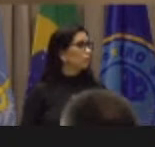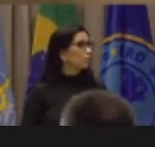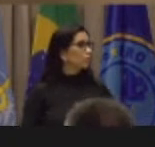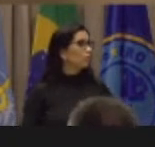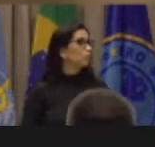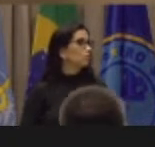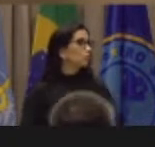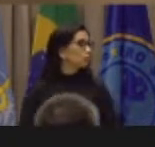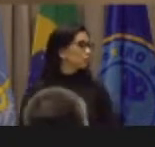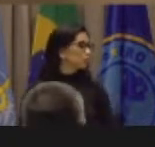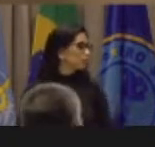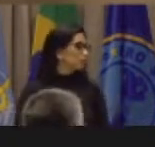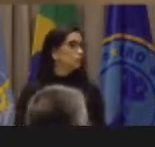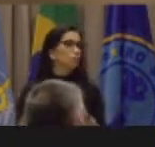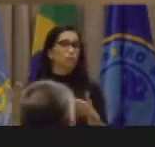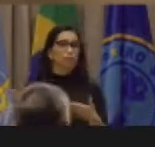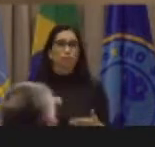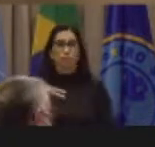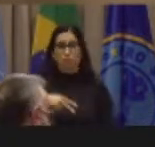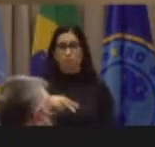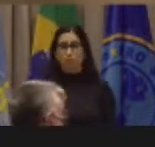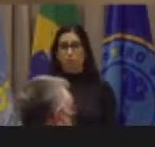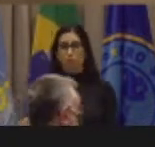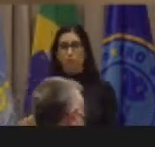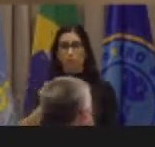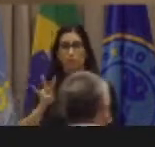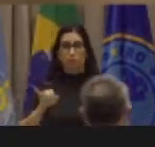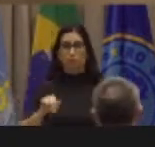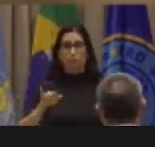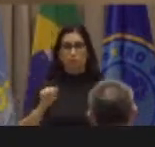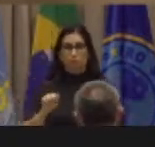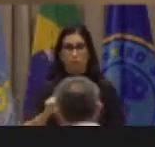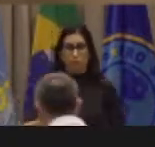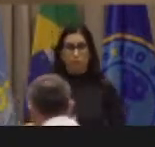we would like to invite from the same institution, Nirvania Carvalho.